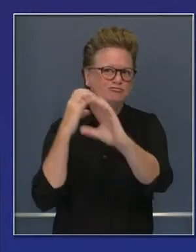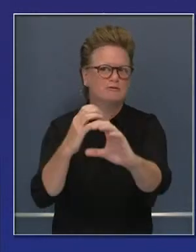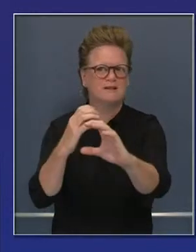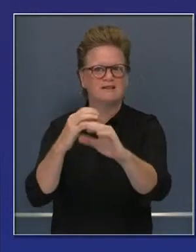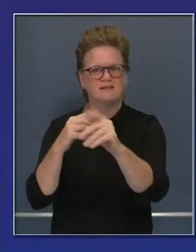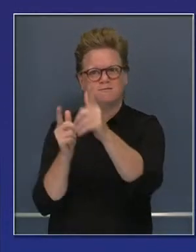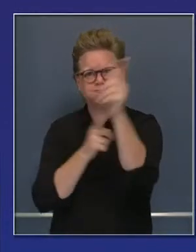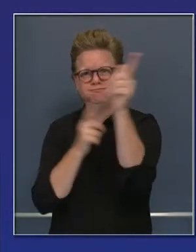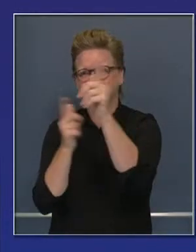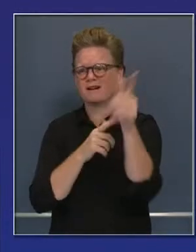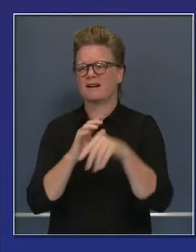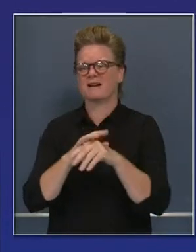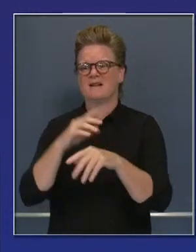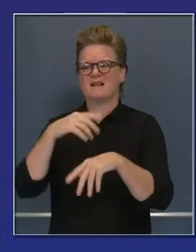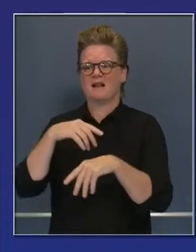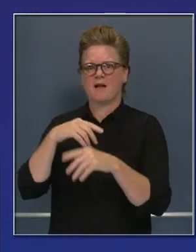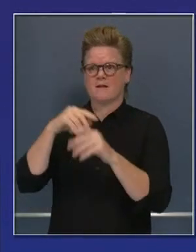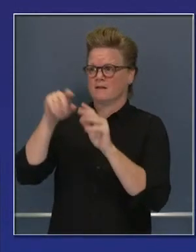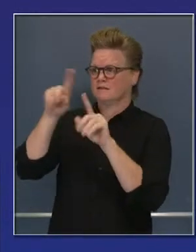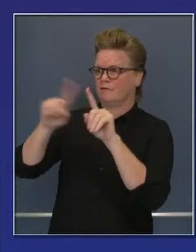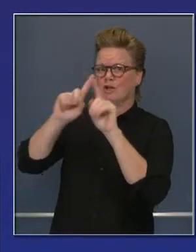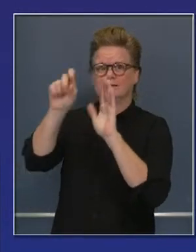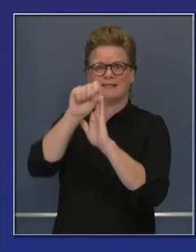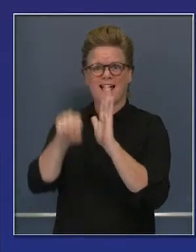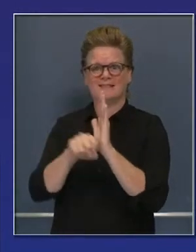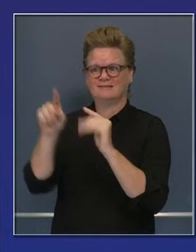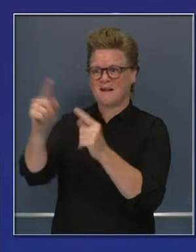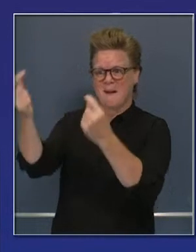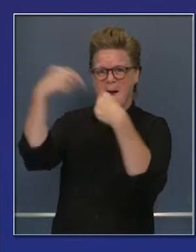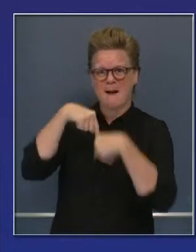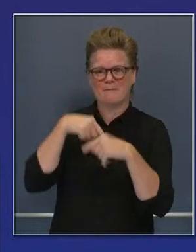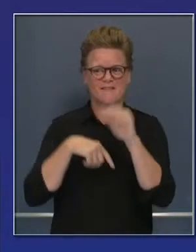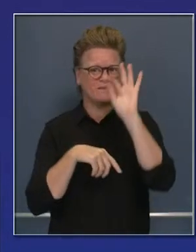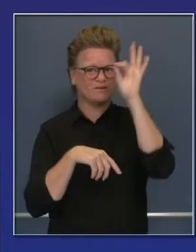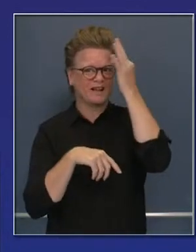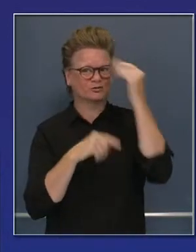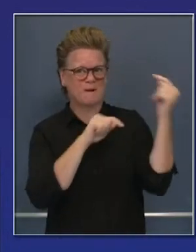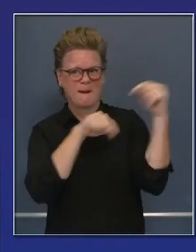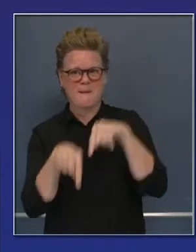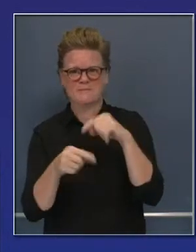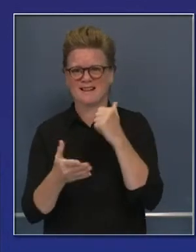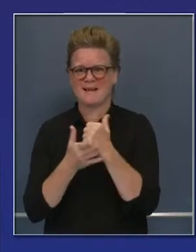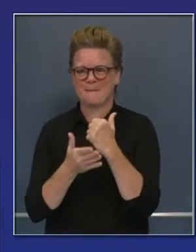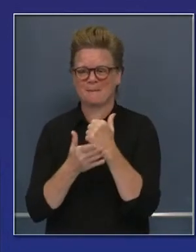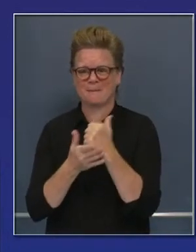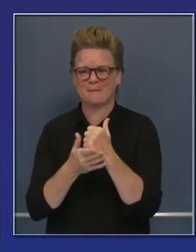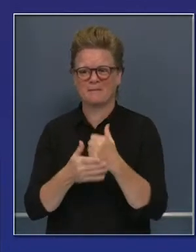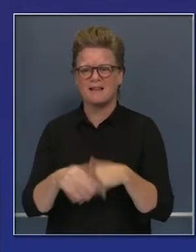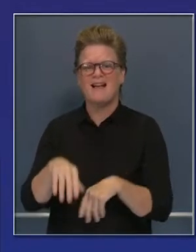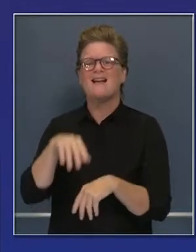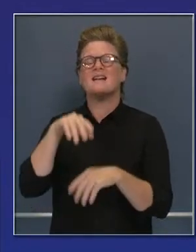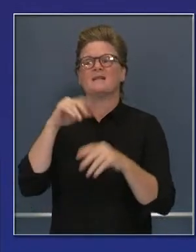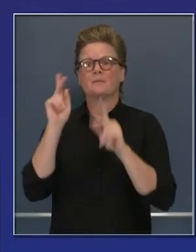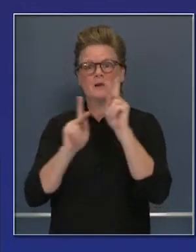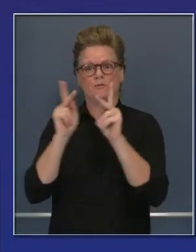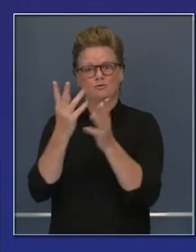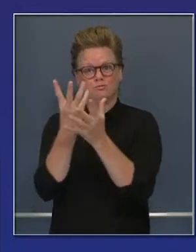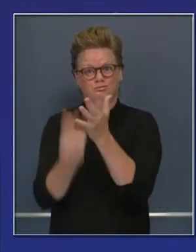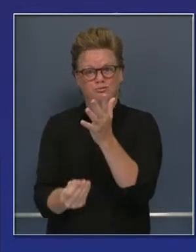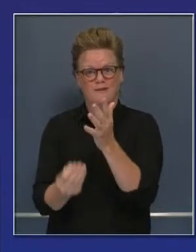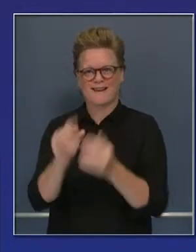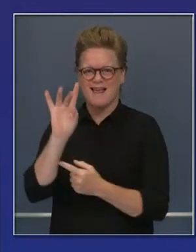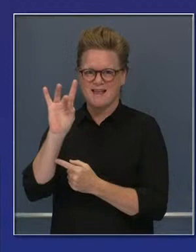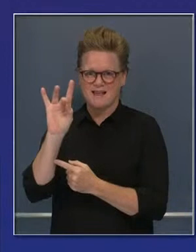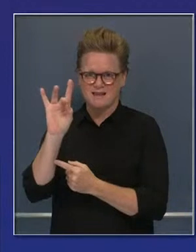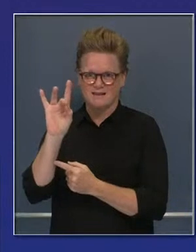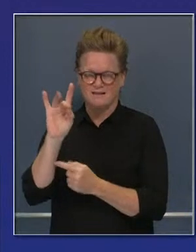support that will come from the federal government. Tragically, we've lost 8 lives so far this wildfire season, and we